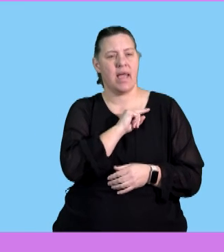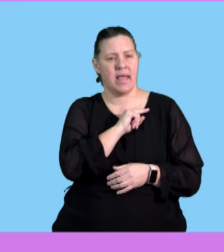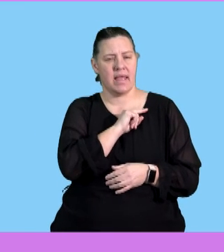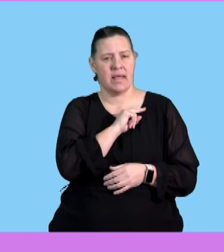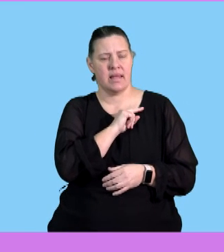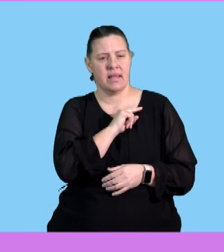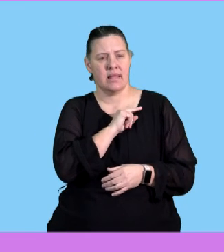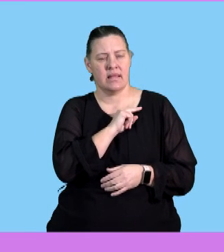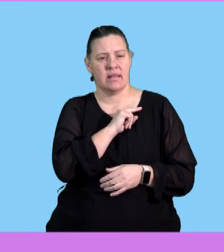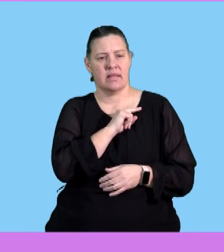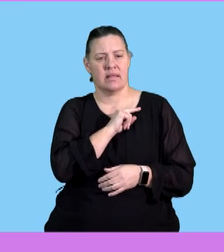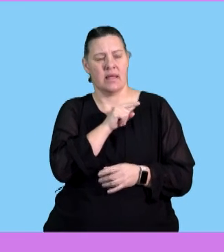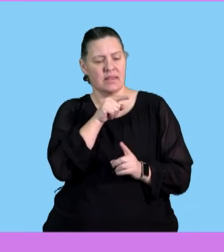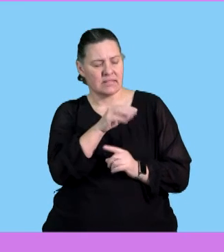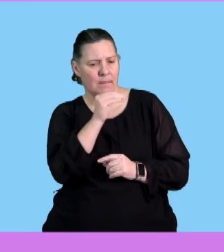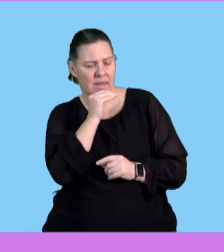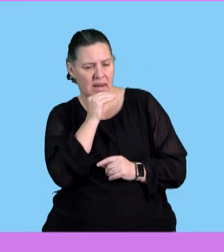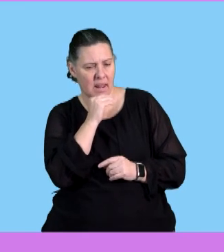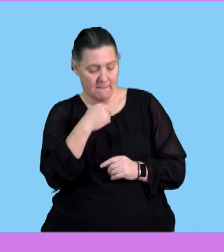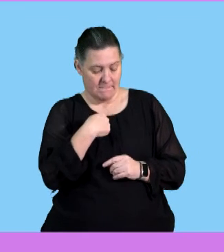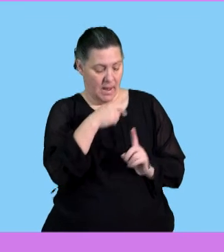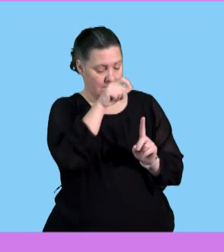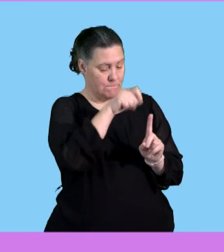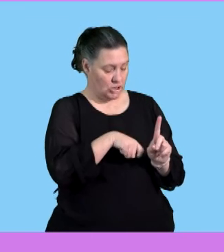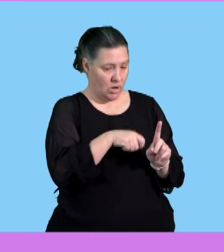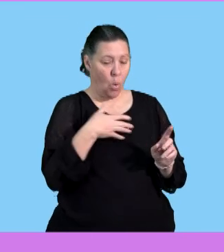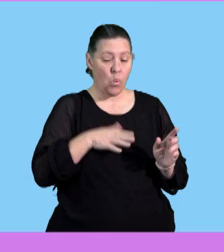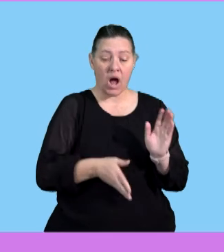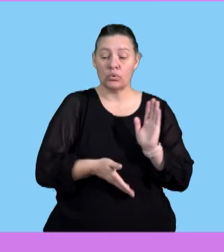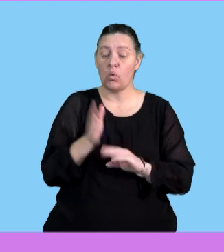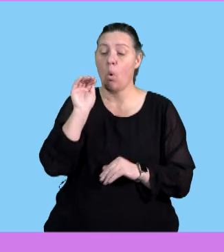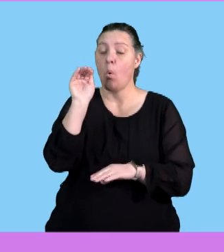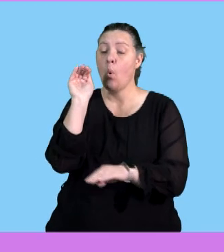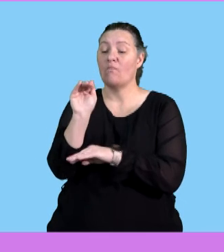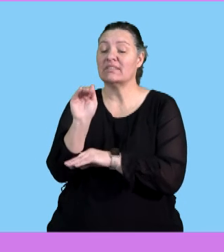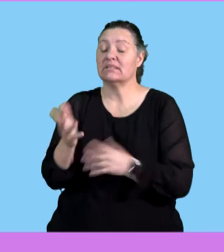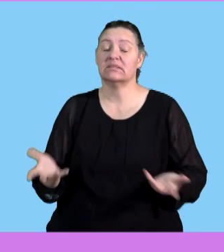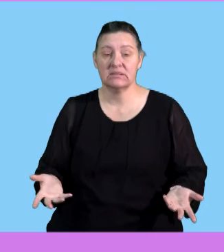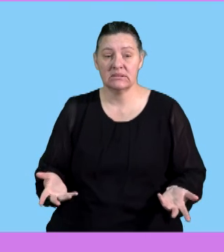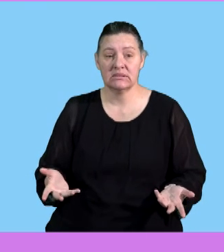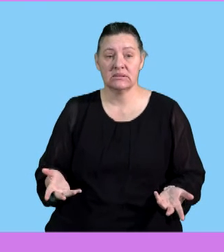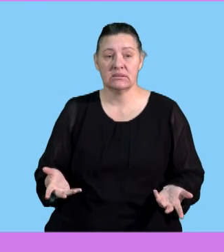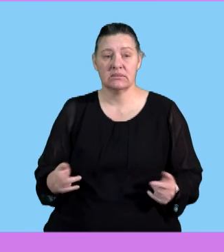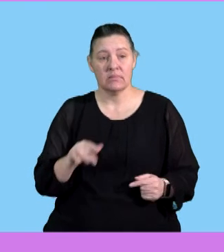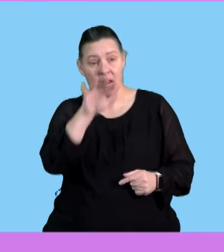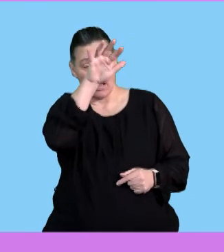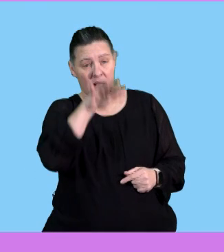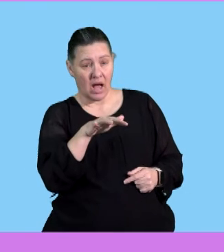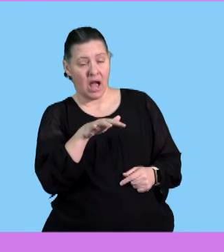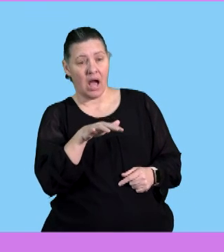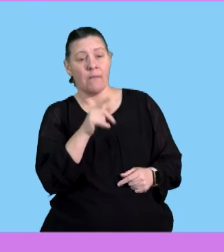what it would mean to a South African traveling overseas. So traveling to